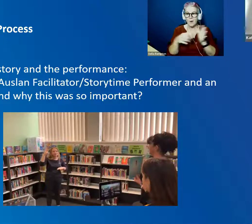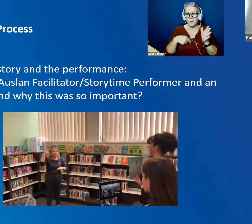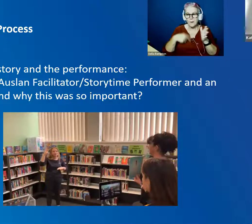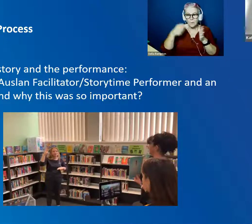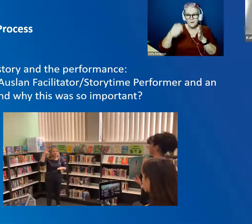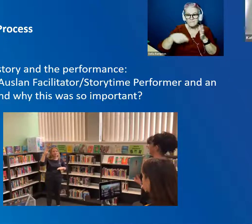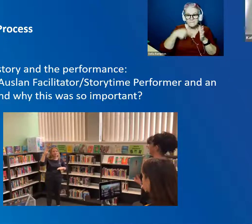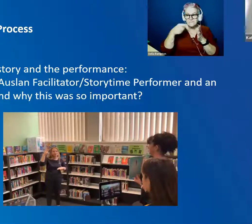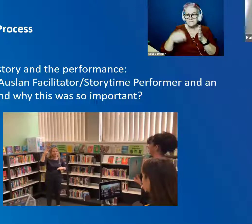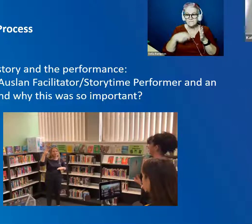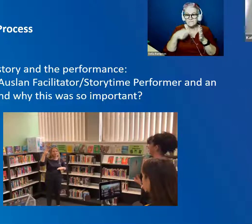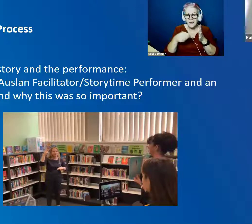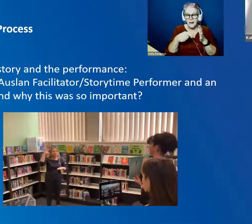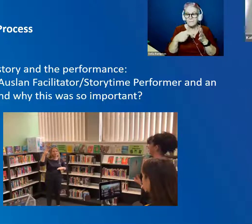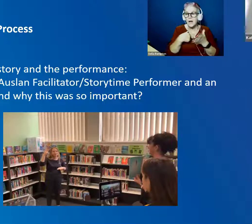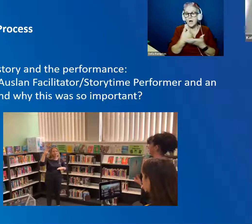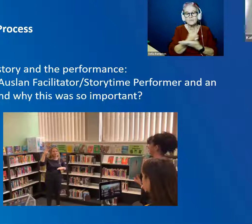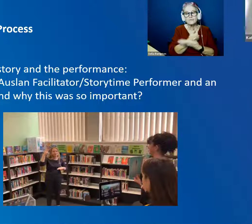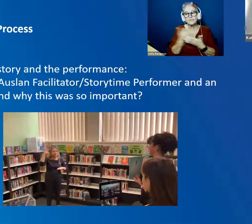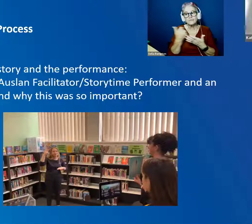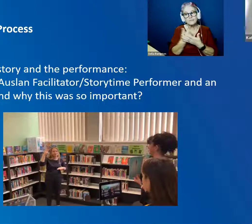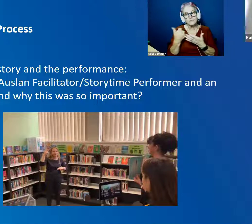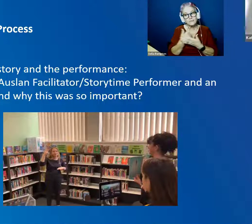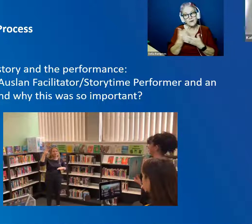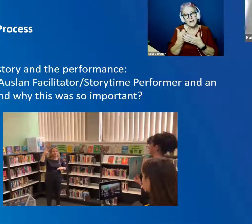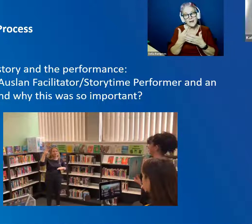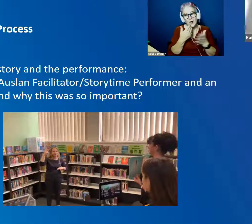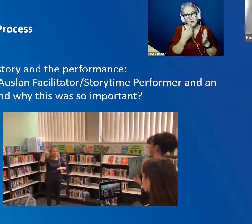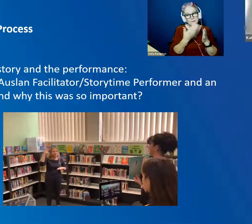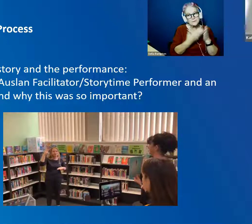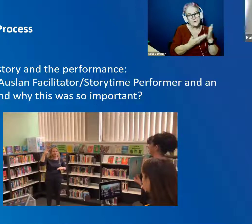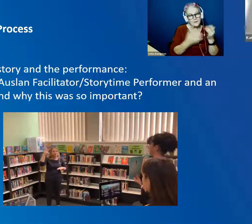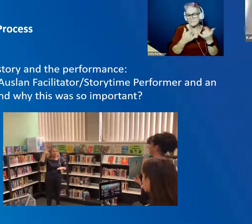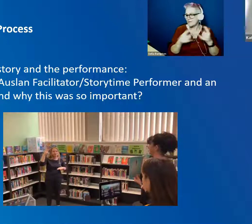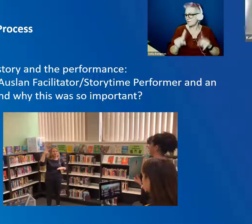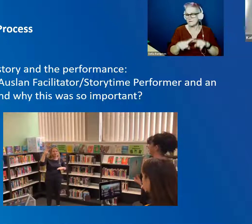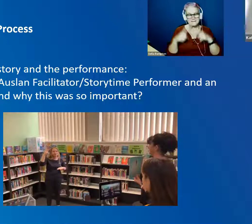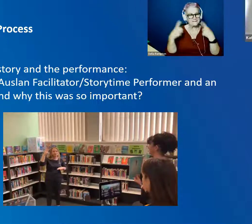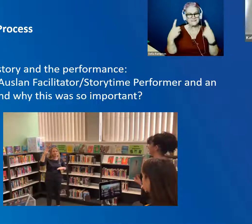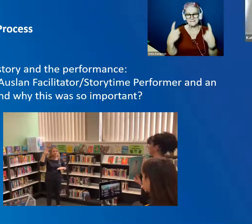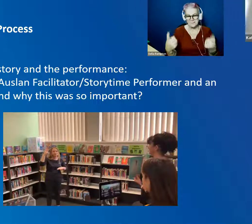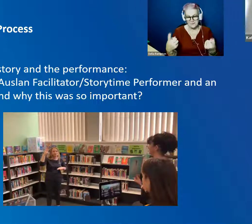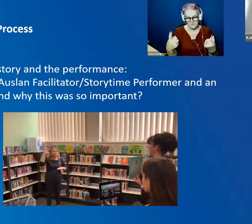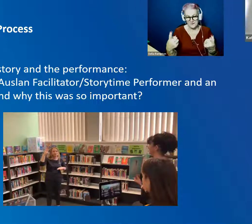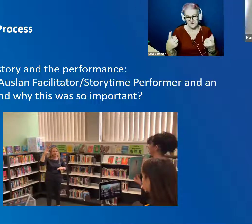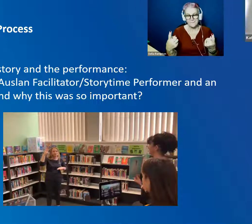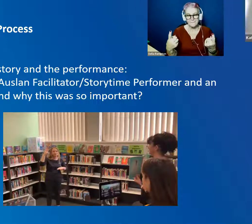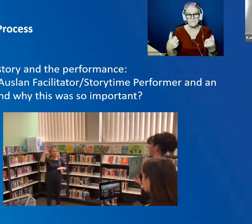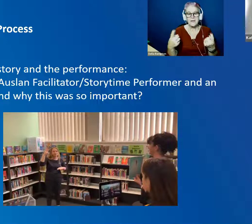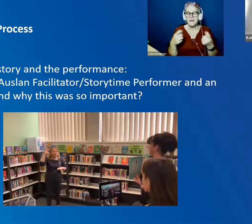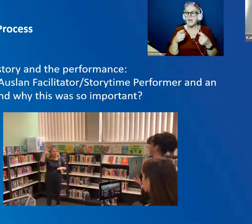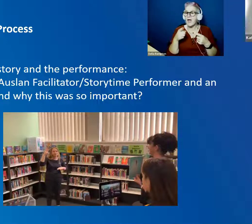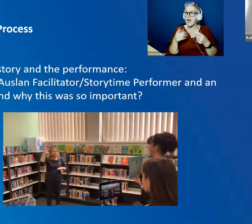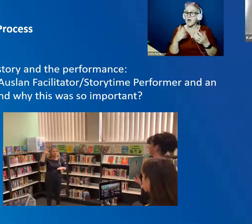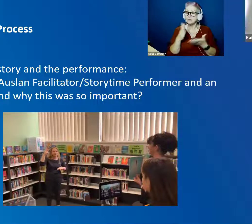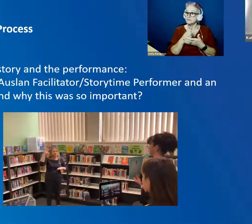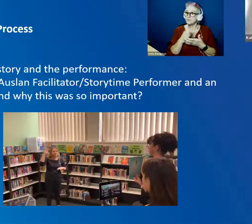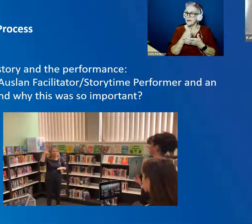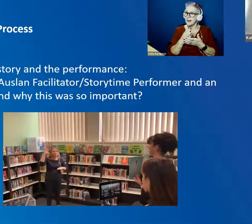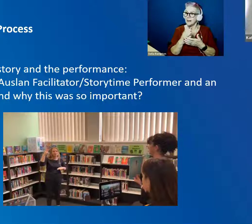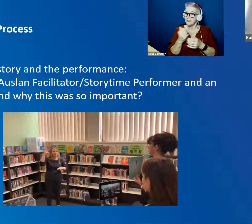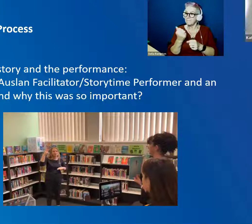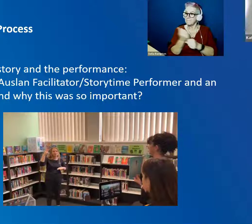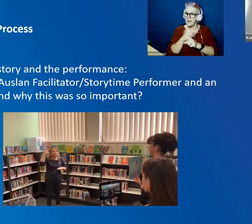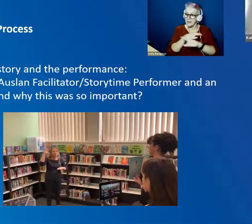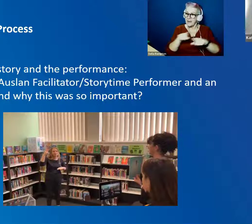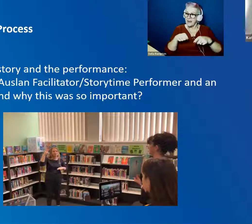would film our regular story times, and it's changed the way that we're able